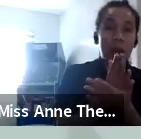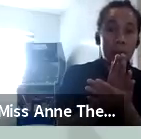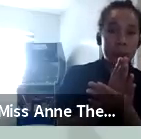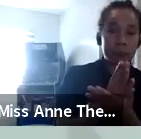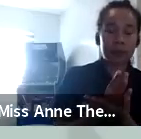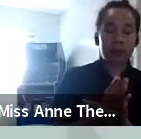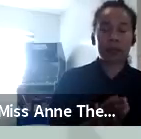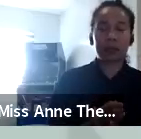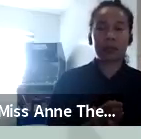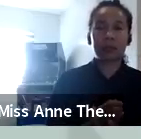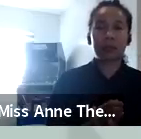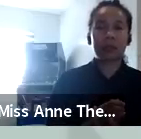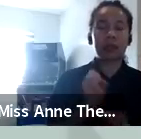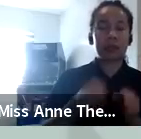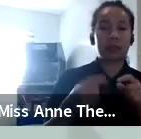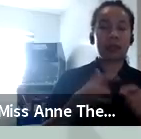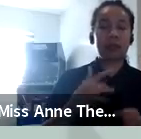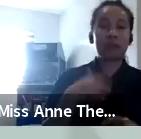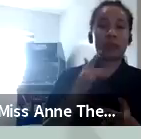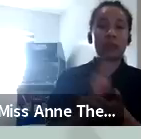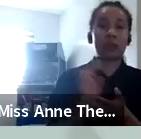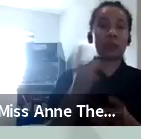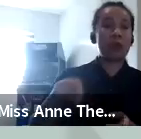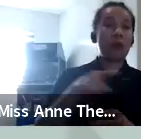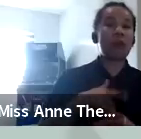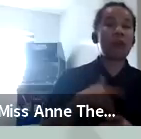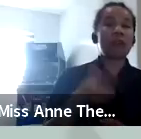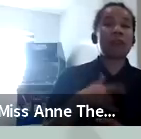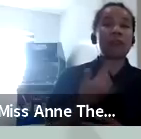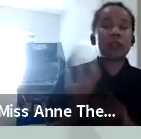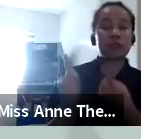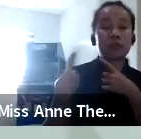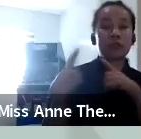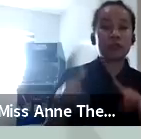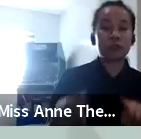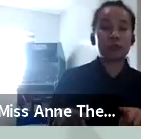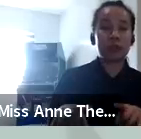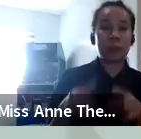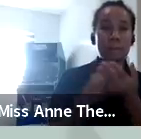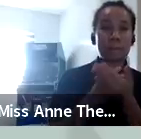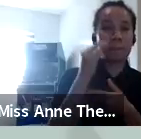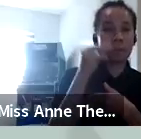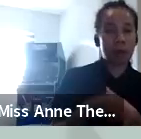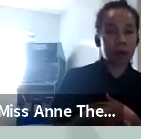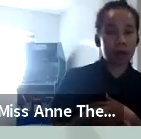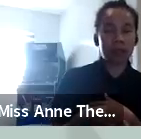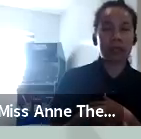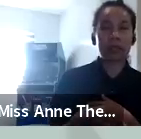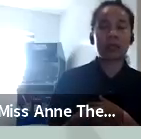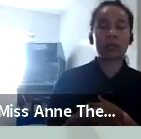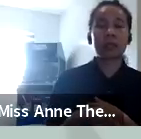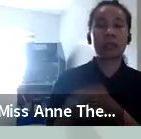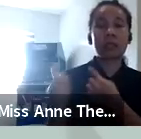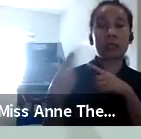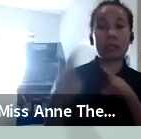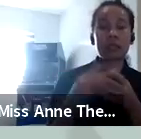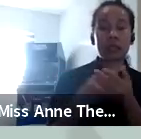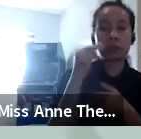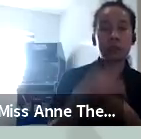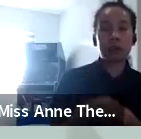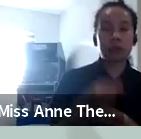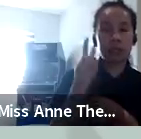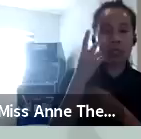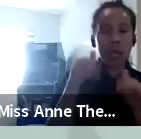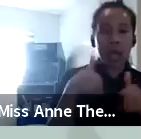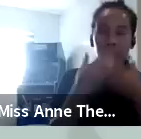that's the feeling that we all felt during March. But then see how teachers